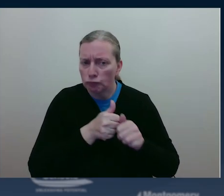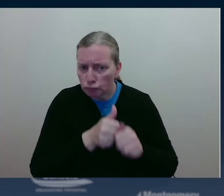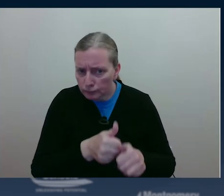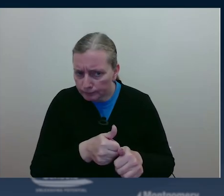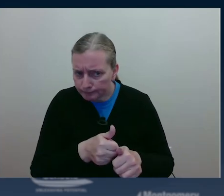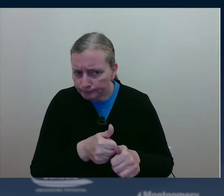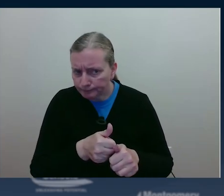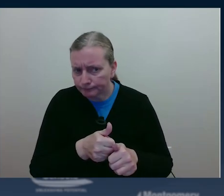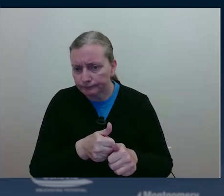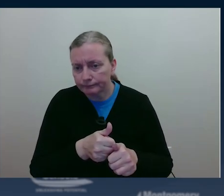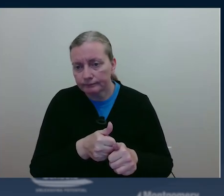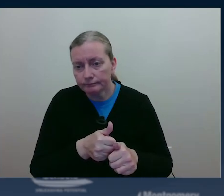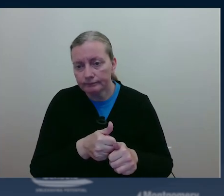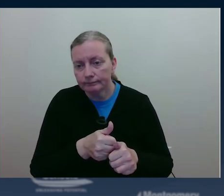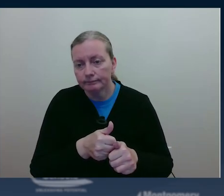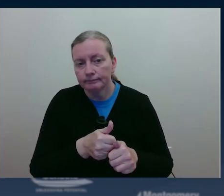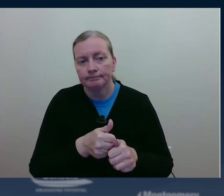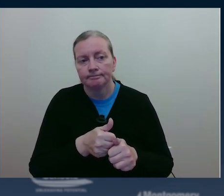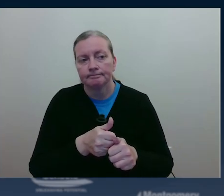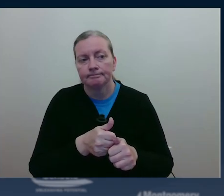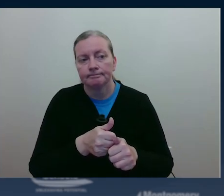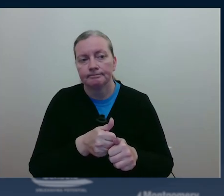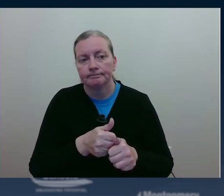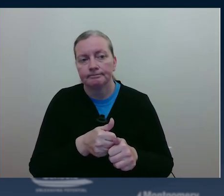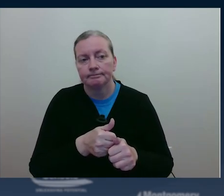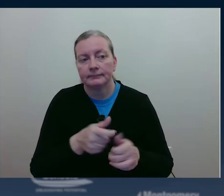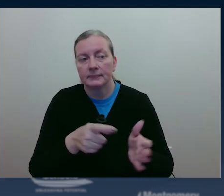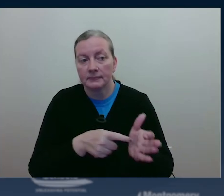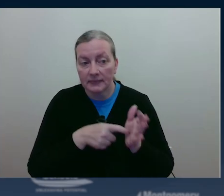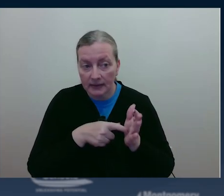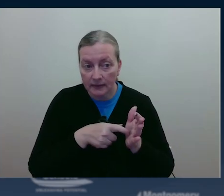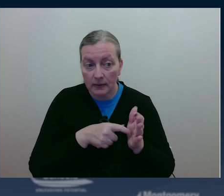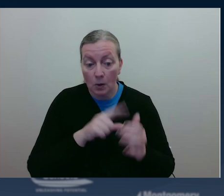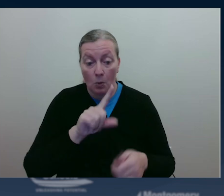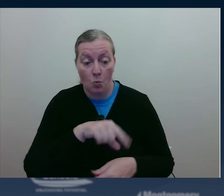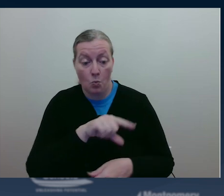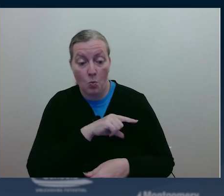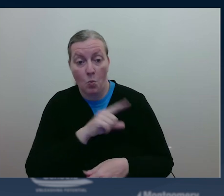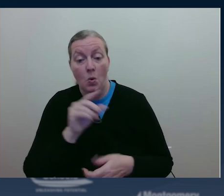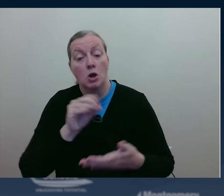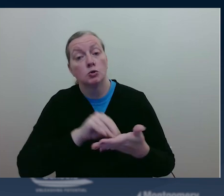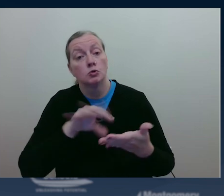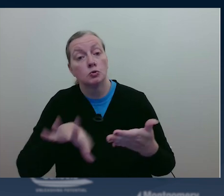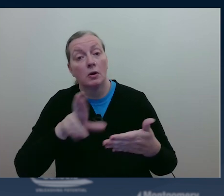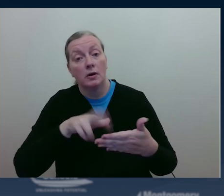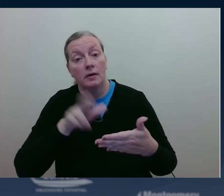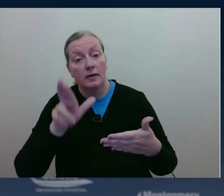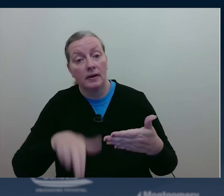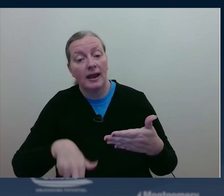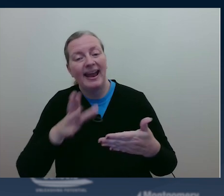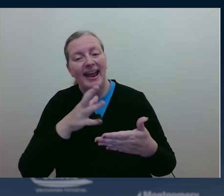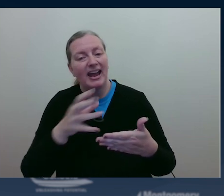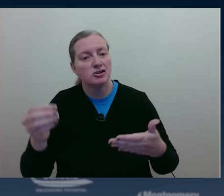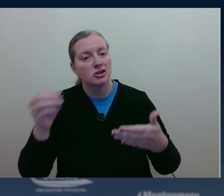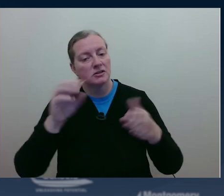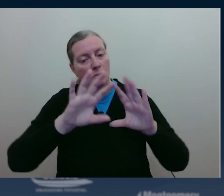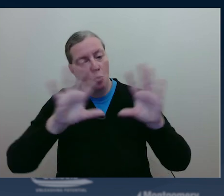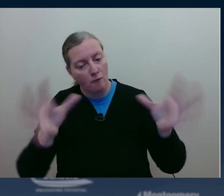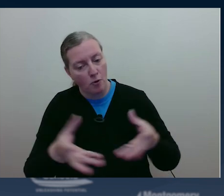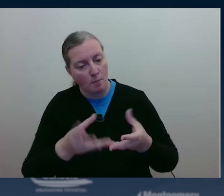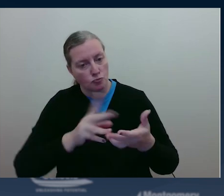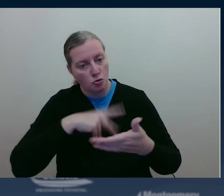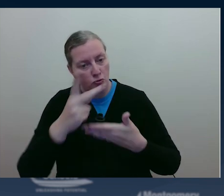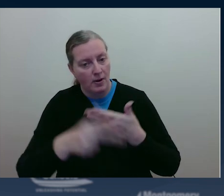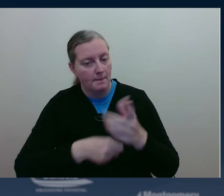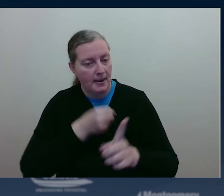demand, quality, student outcomes, and overall impact. These metrics that we'll be sharing will